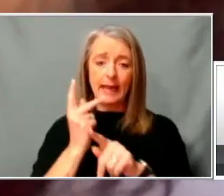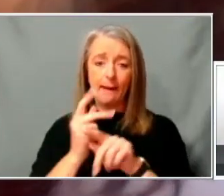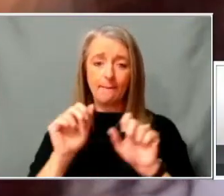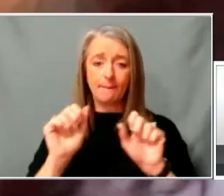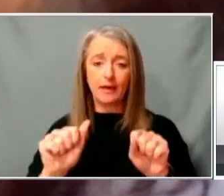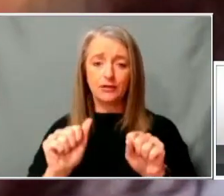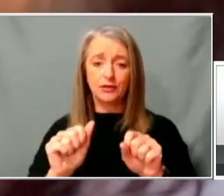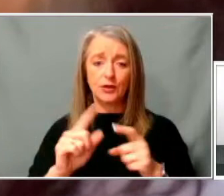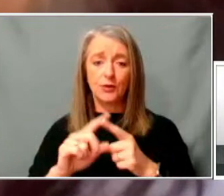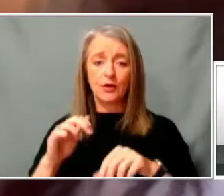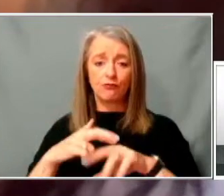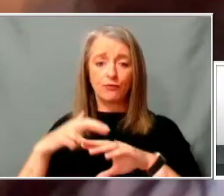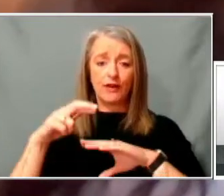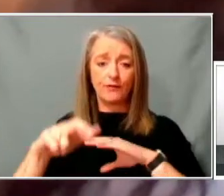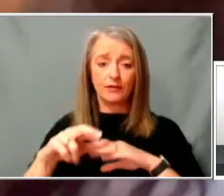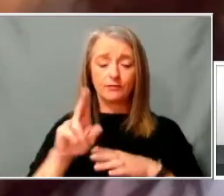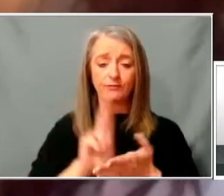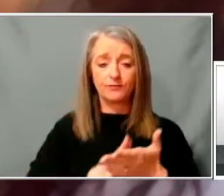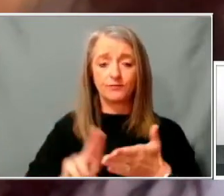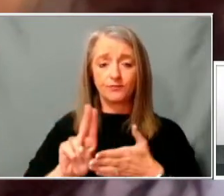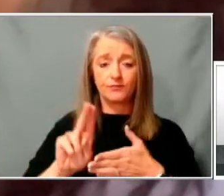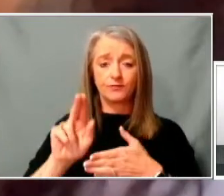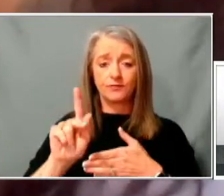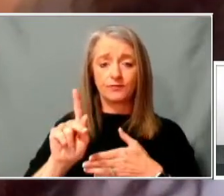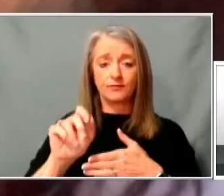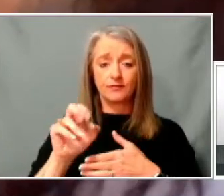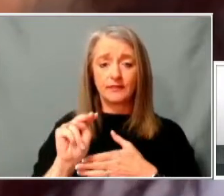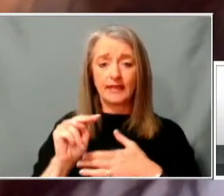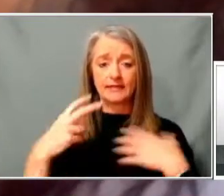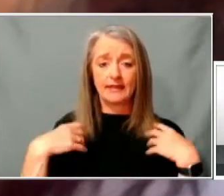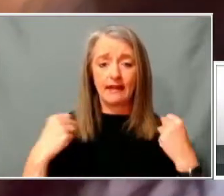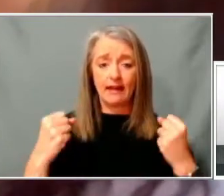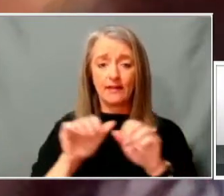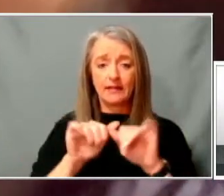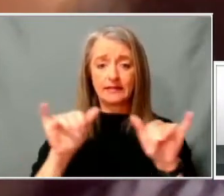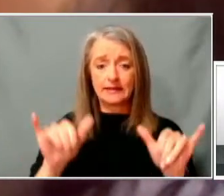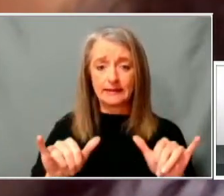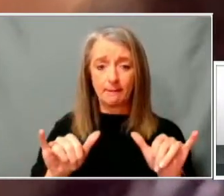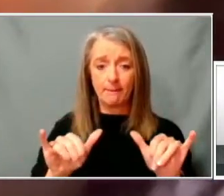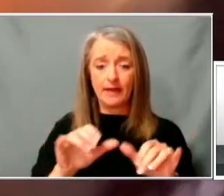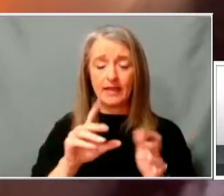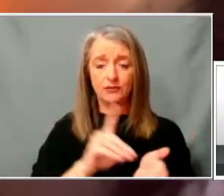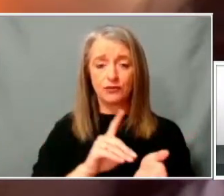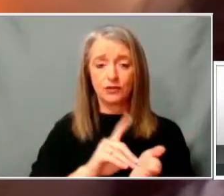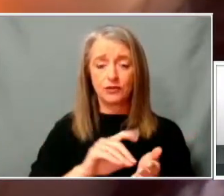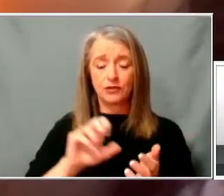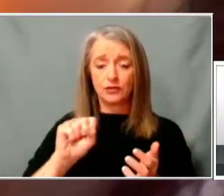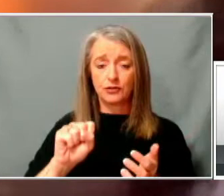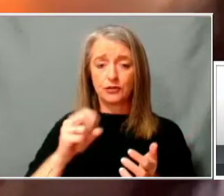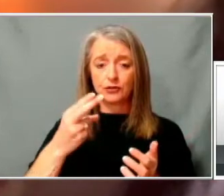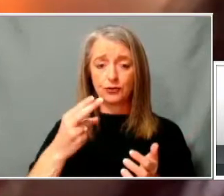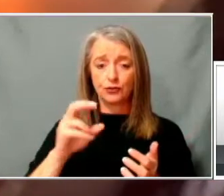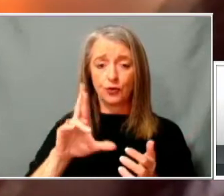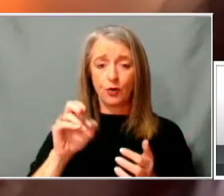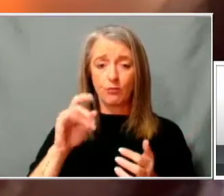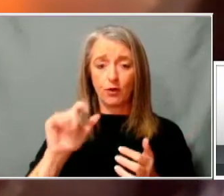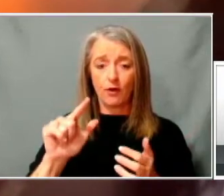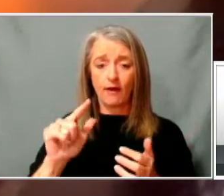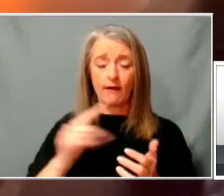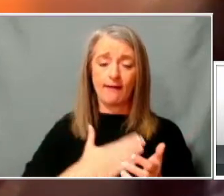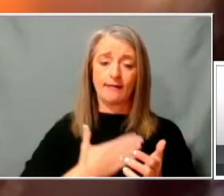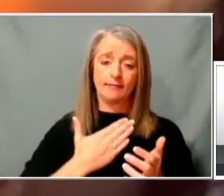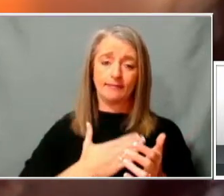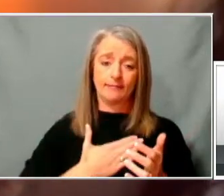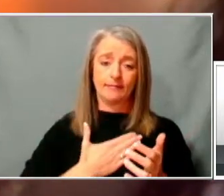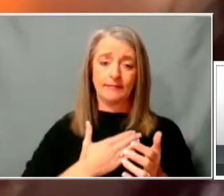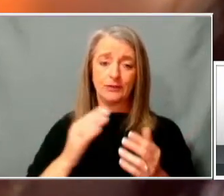were referred to the University of Kansas Health Systems and Dr. Schroepel, I was excited that he would be the surgeon to repair my